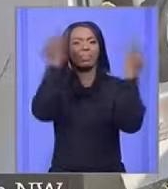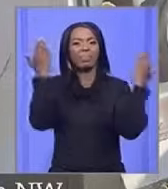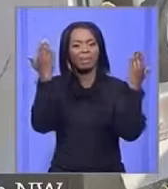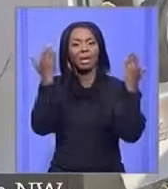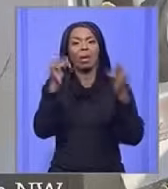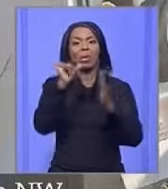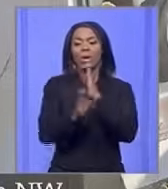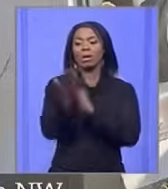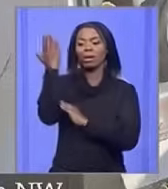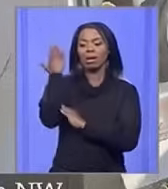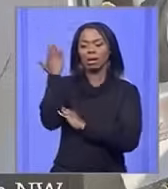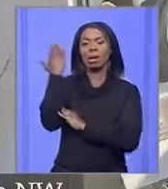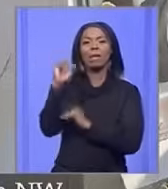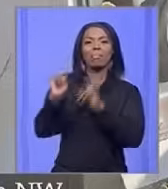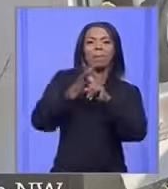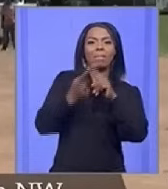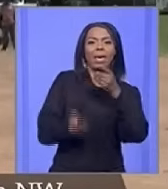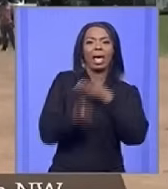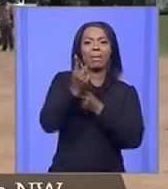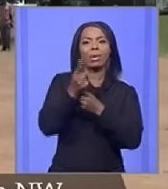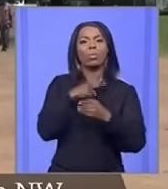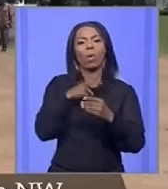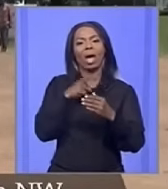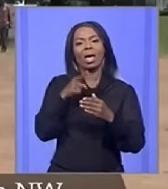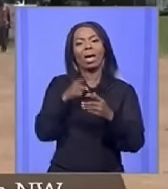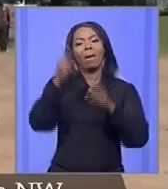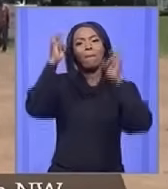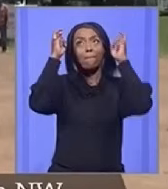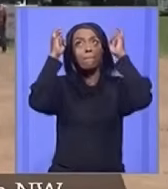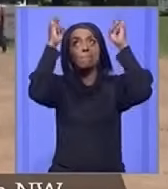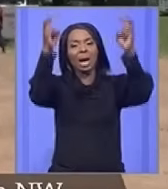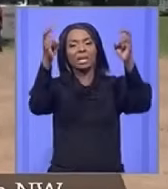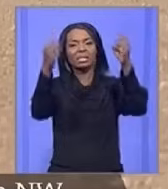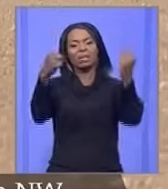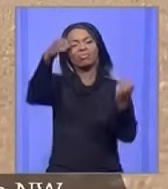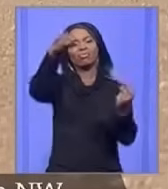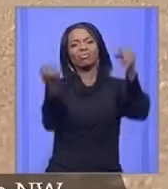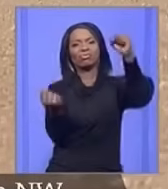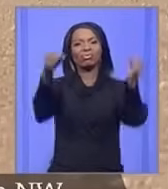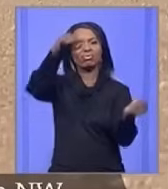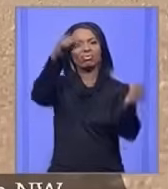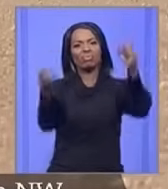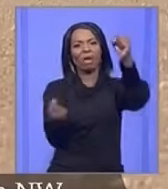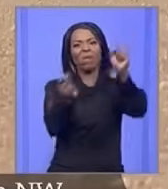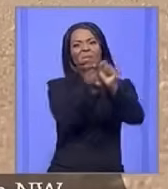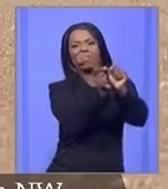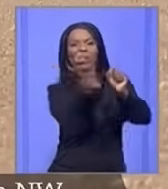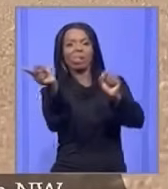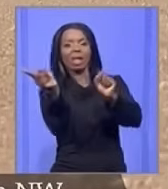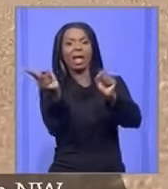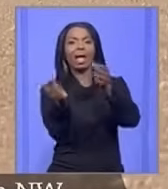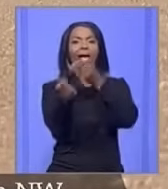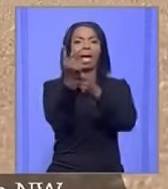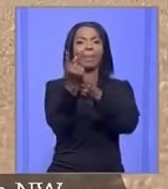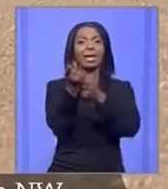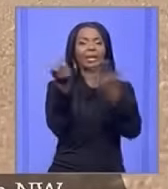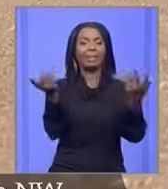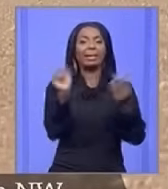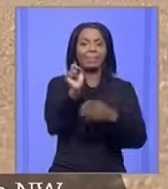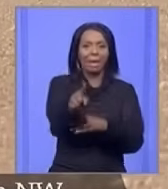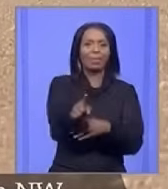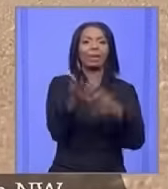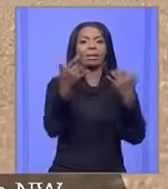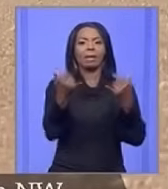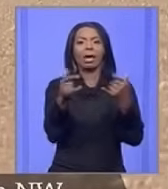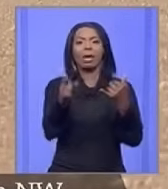mo kotsing morago ga gore steering wheel sa bese eo ba neng ba tsamaya ka yone se tswe. Dipatlisiso tsa nakwana di fitlheletse gore mongwe wa bese o ne a